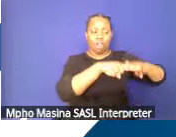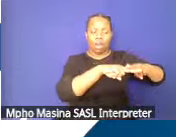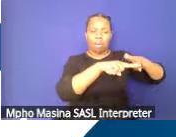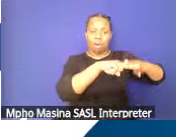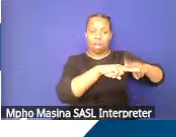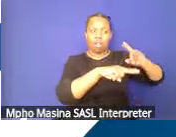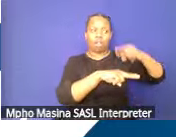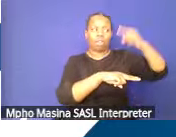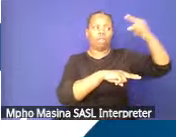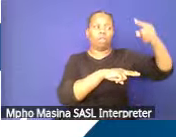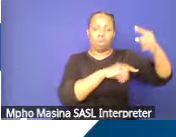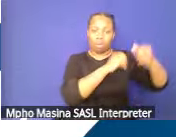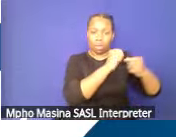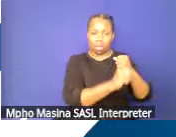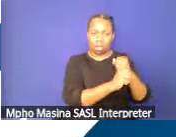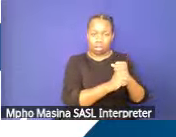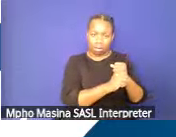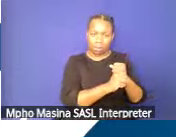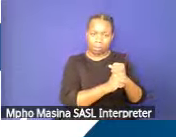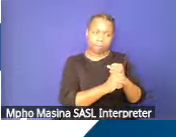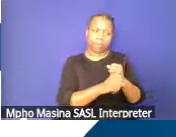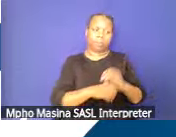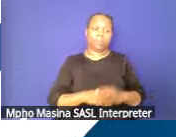year. So the